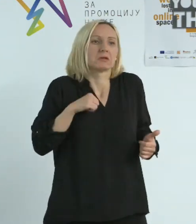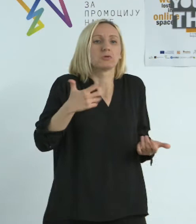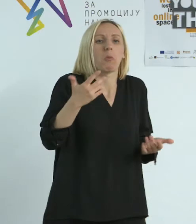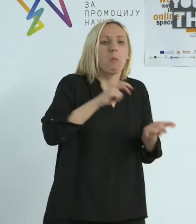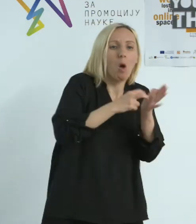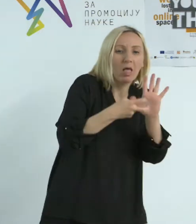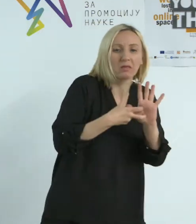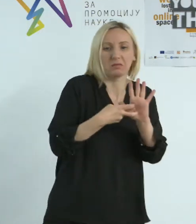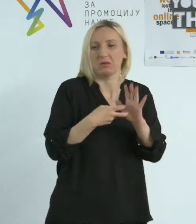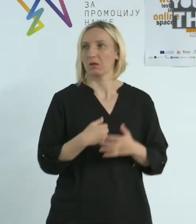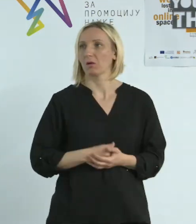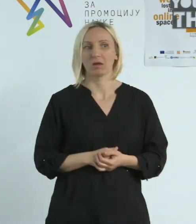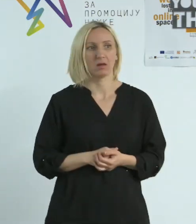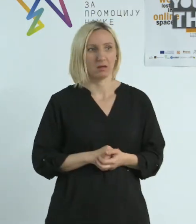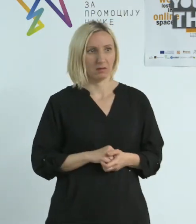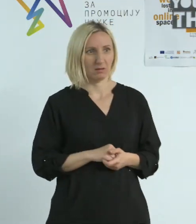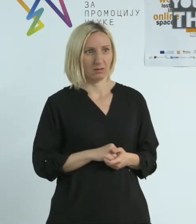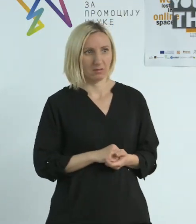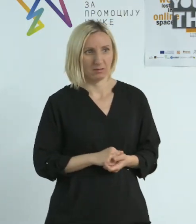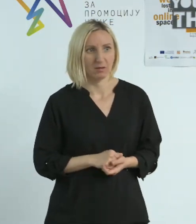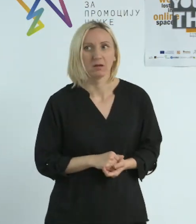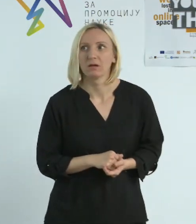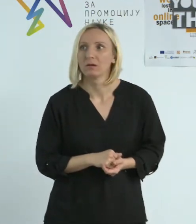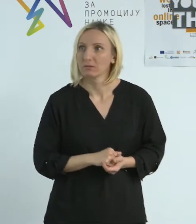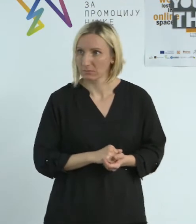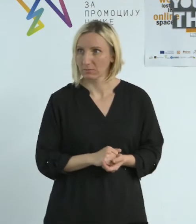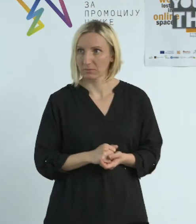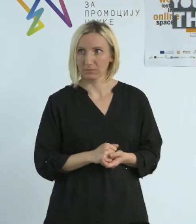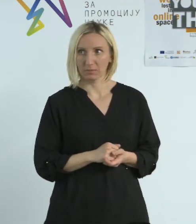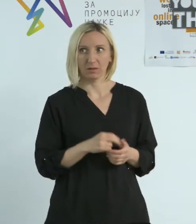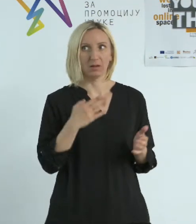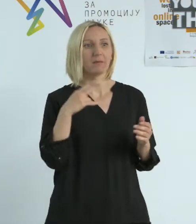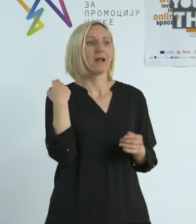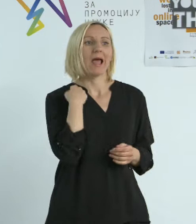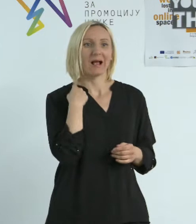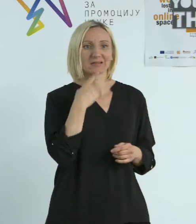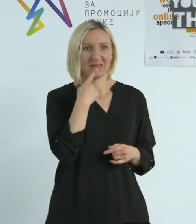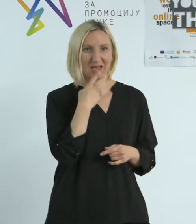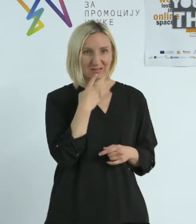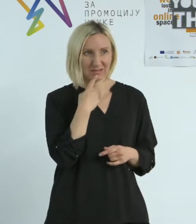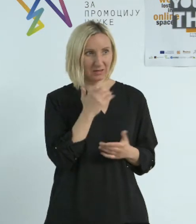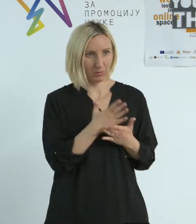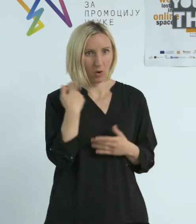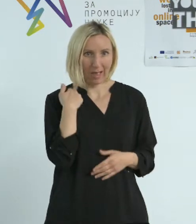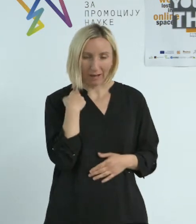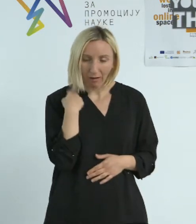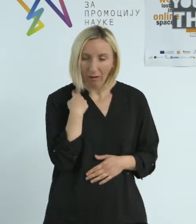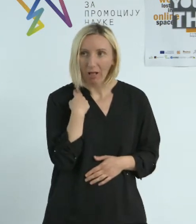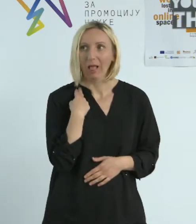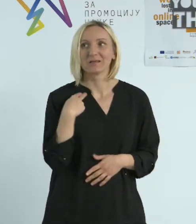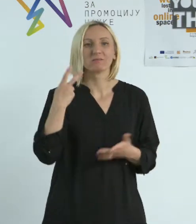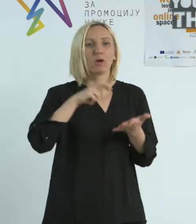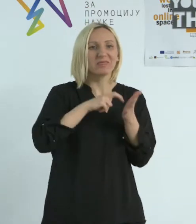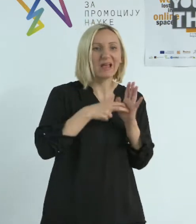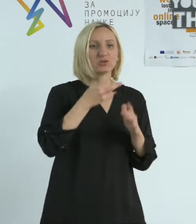and in participation. The requirements were to be fluent in English because of the technical concepts and the technical